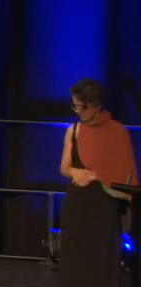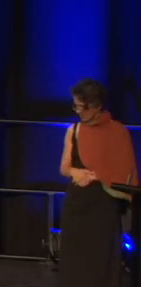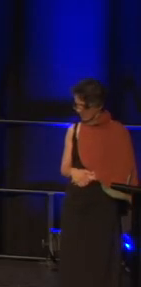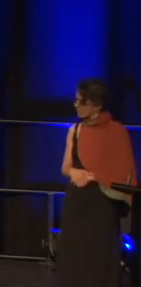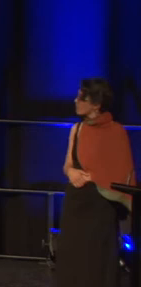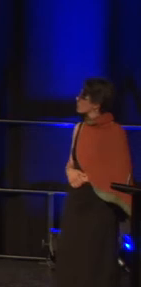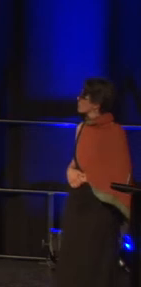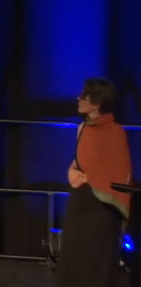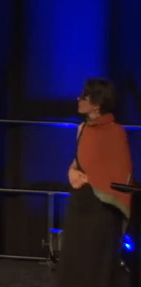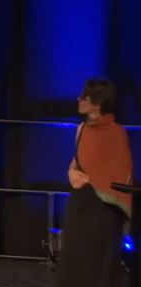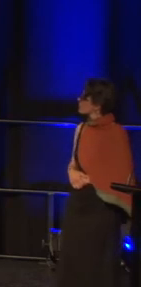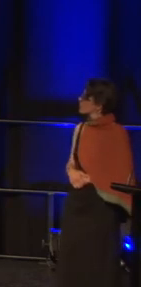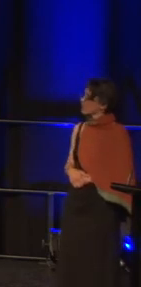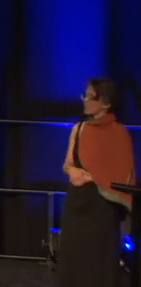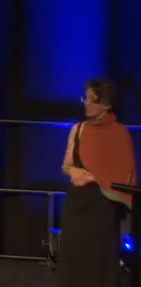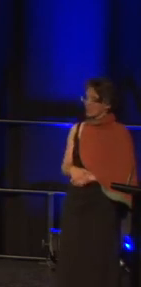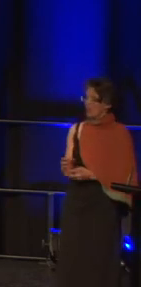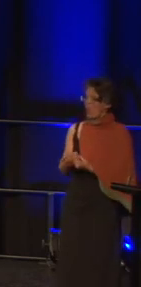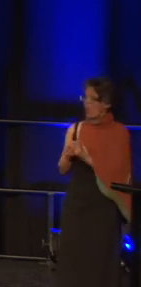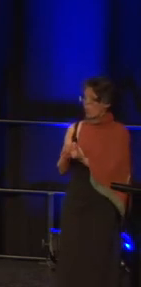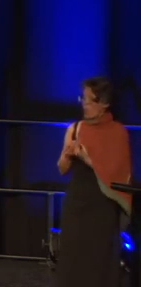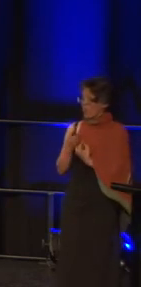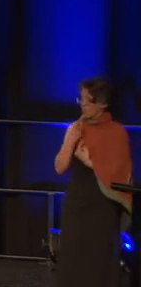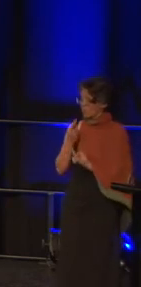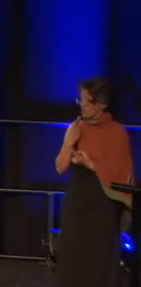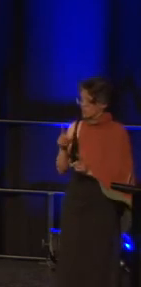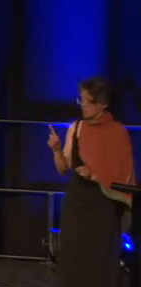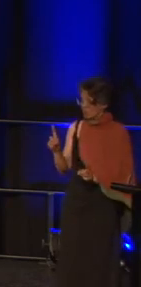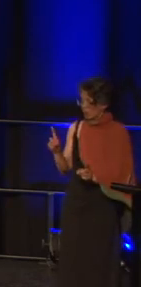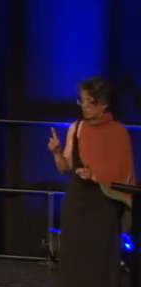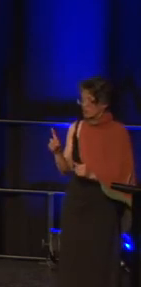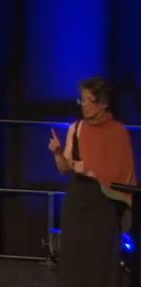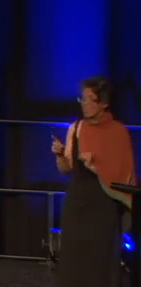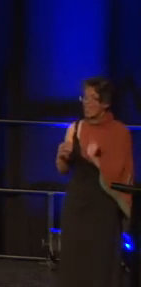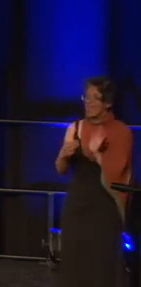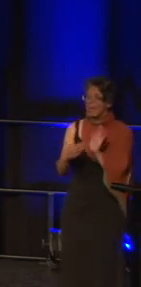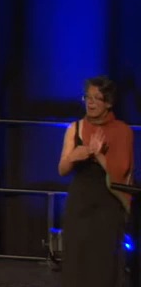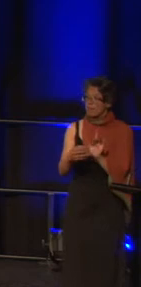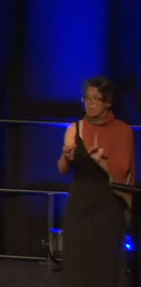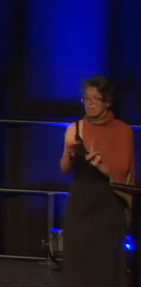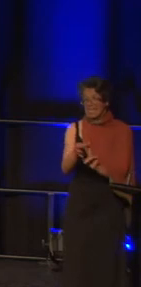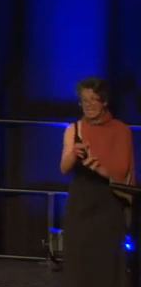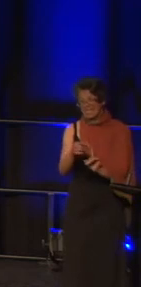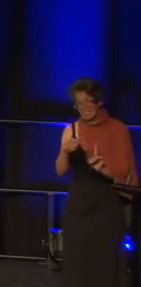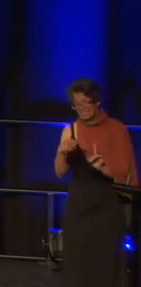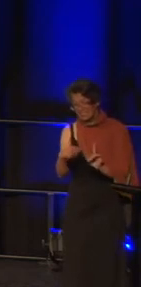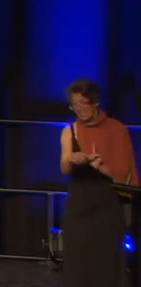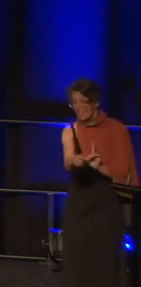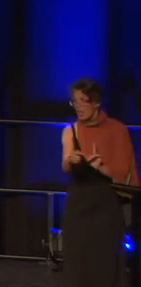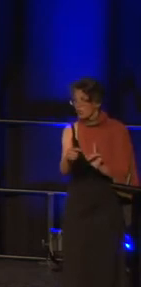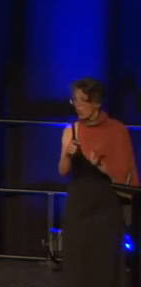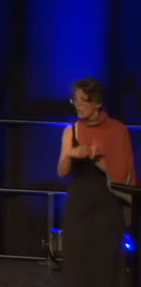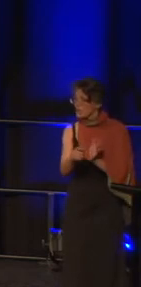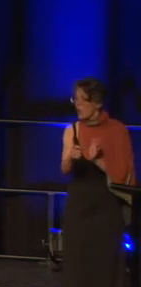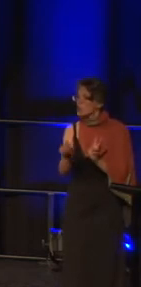I go to our last two candidates, it's worth mentioning that if our MPs were asked to vote on this, it would be a